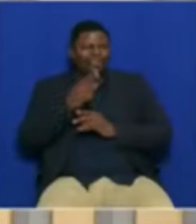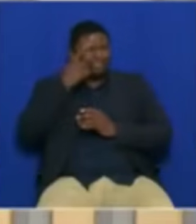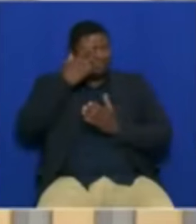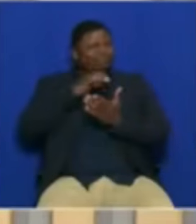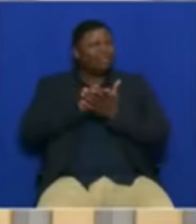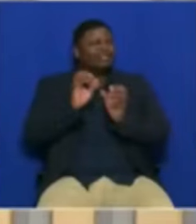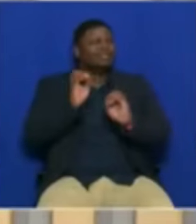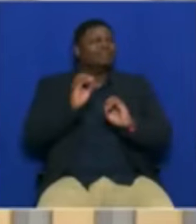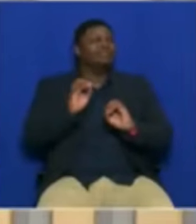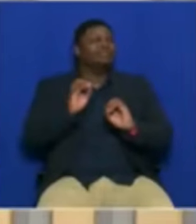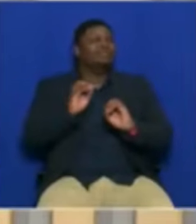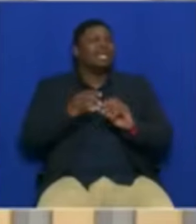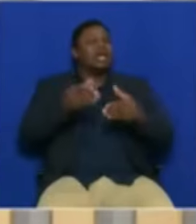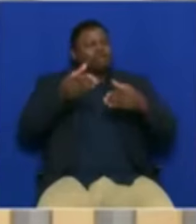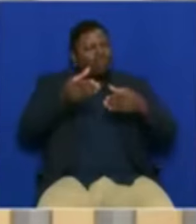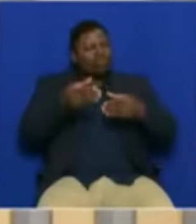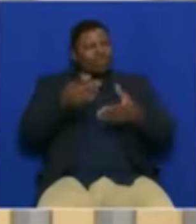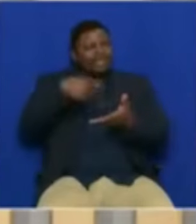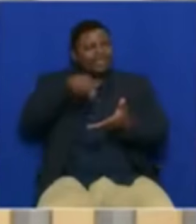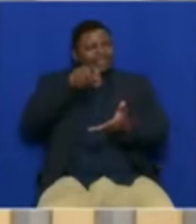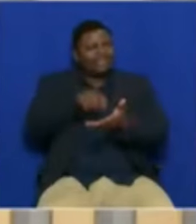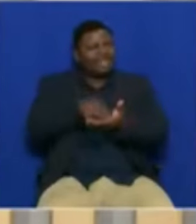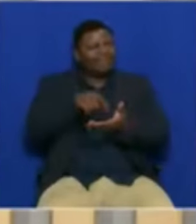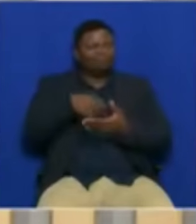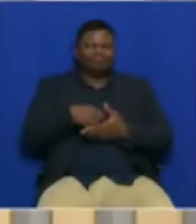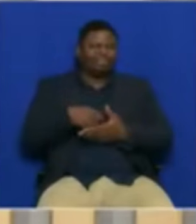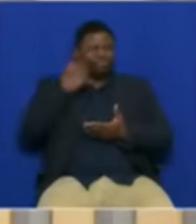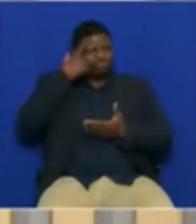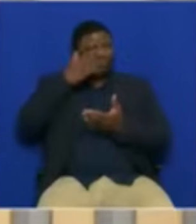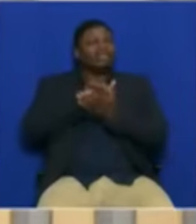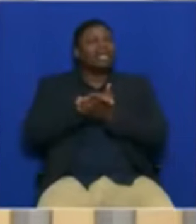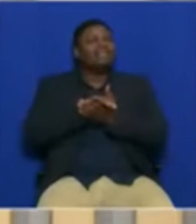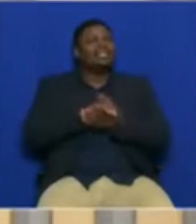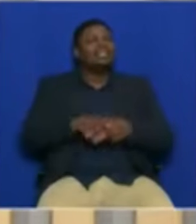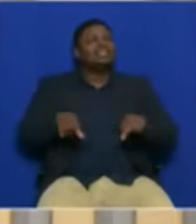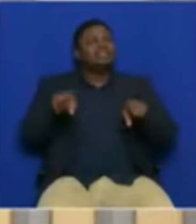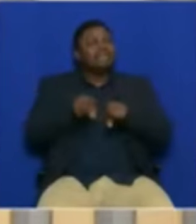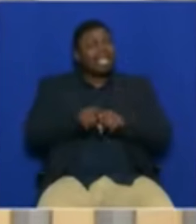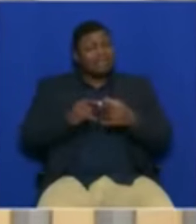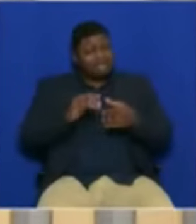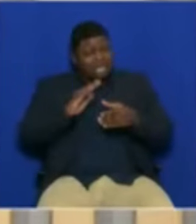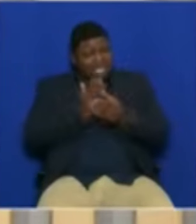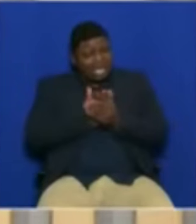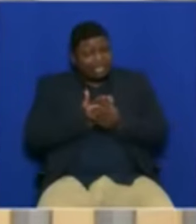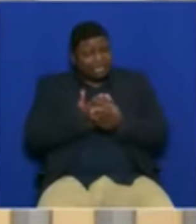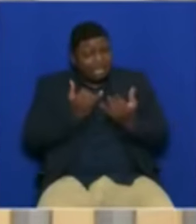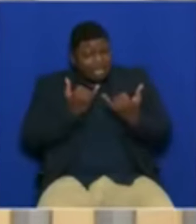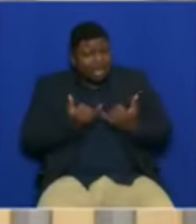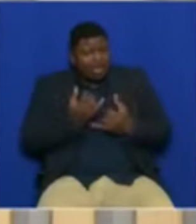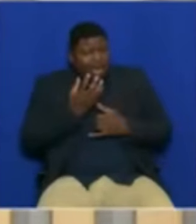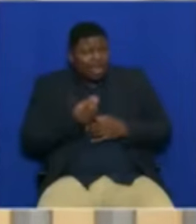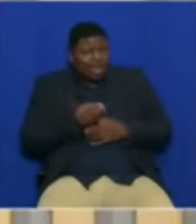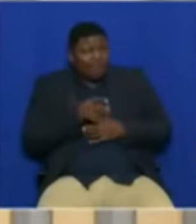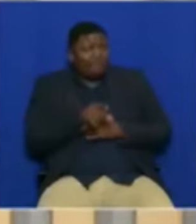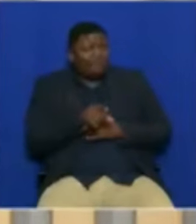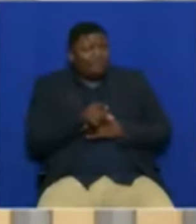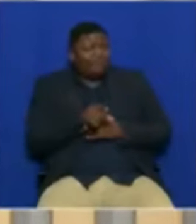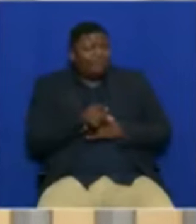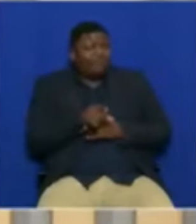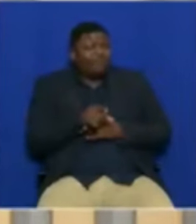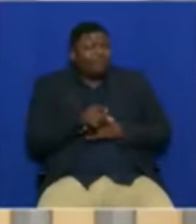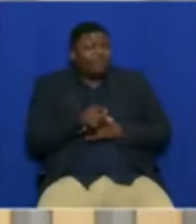this particular case that we have that we have now, there is a document during this